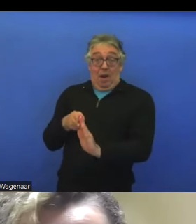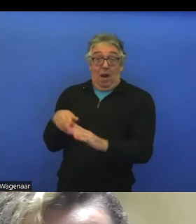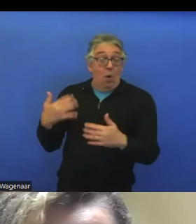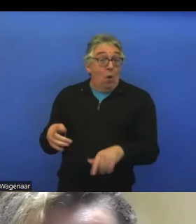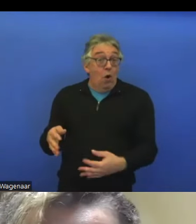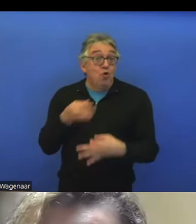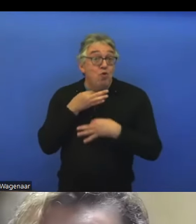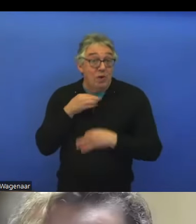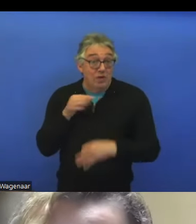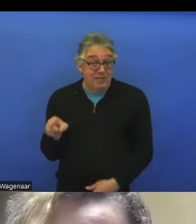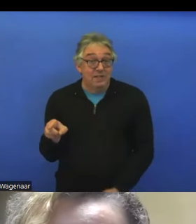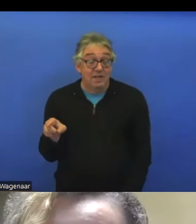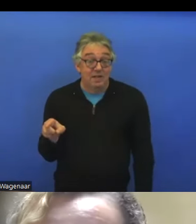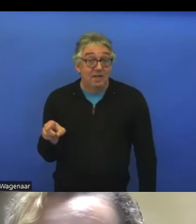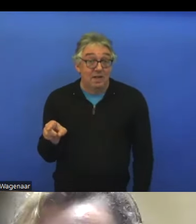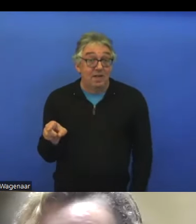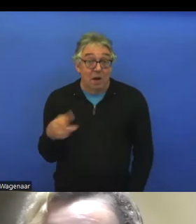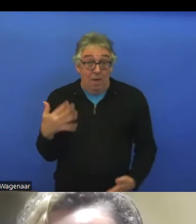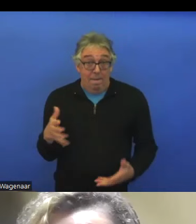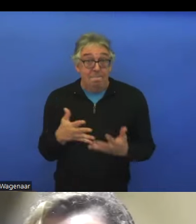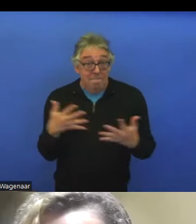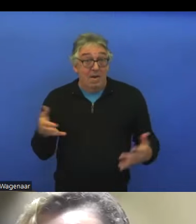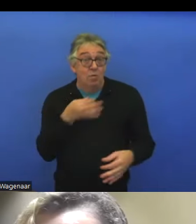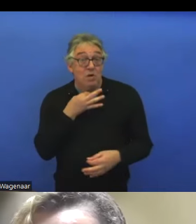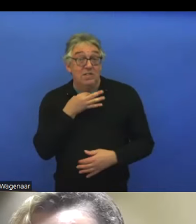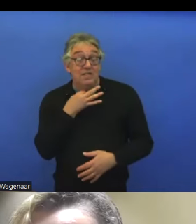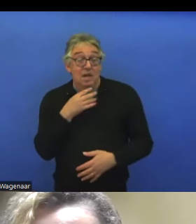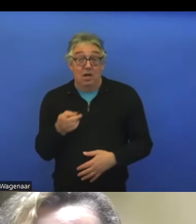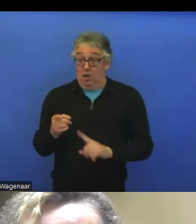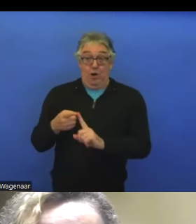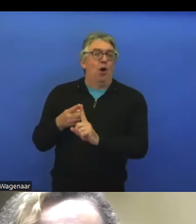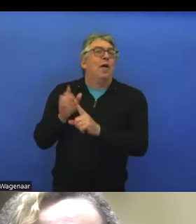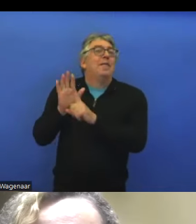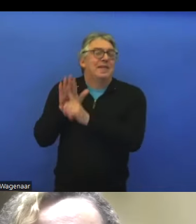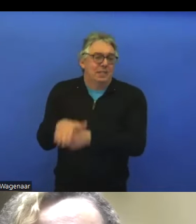facing is usually quite high. They're facing discriminations,